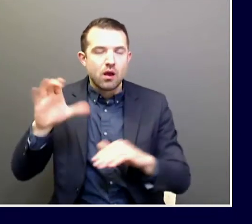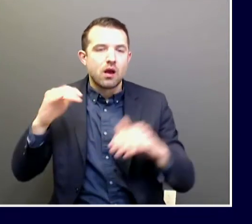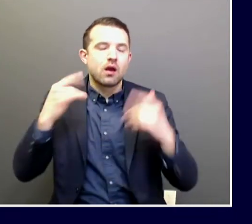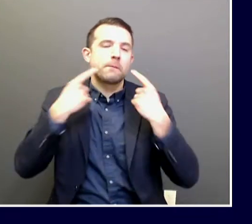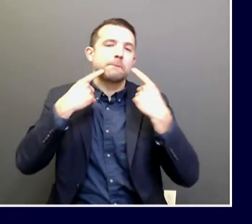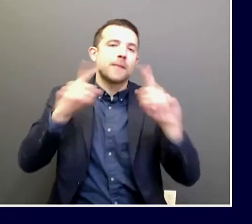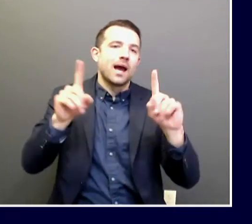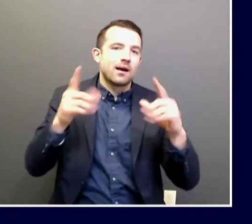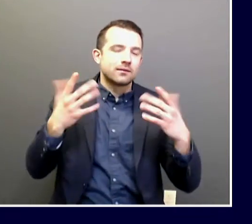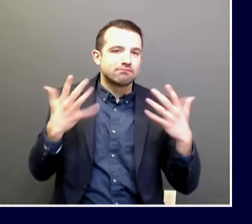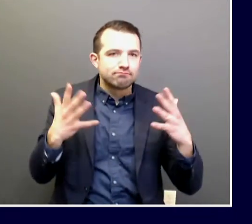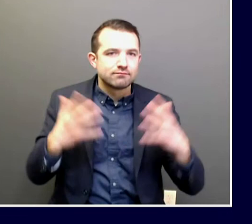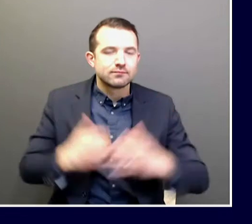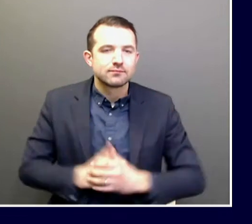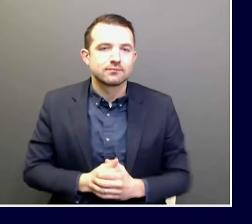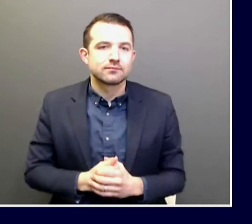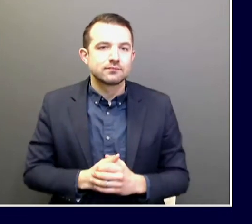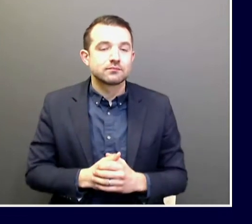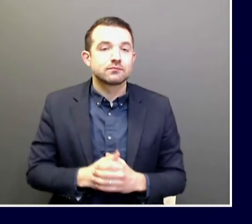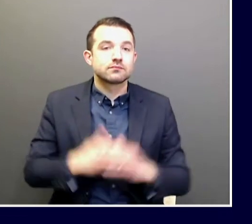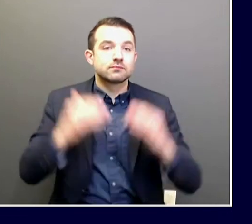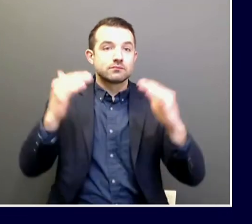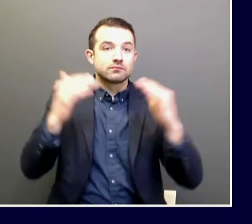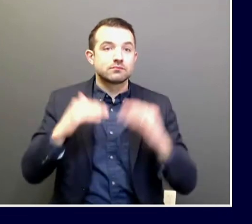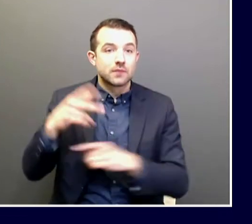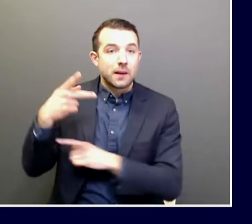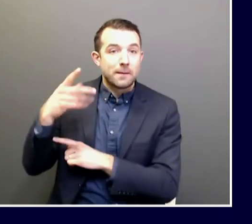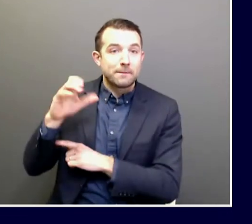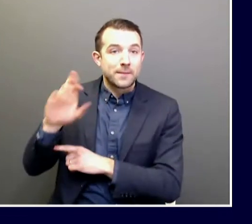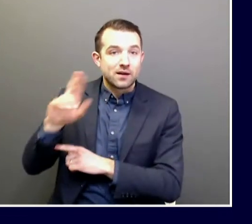PCR positivity rate in Maine now stands at